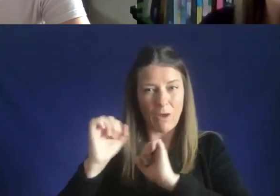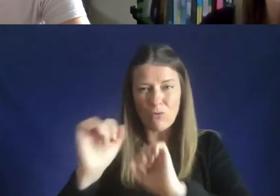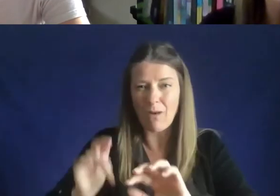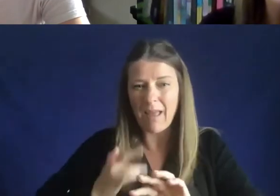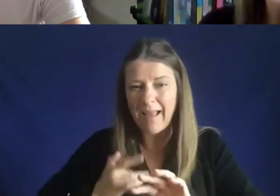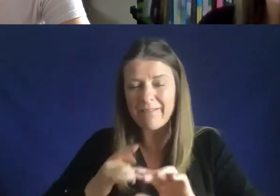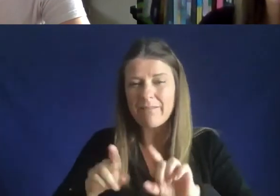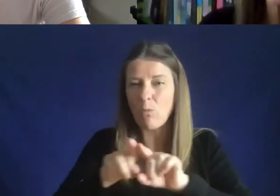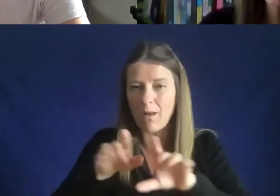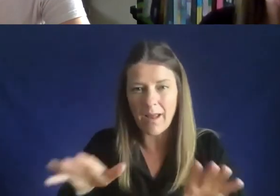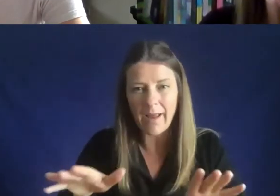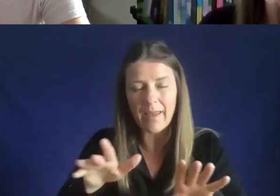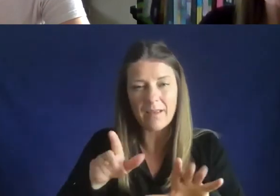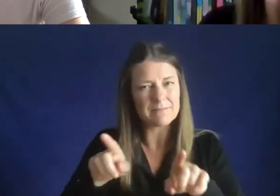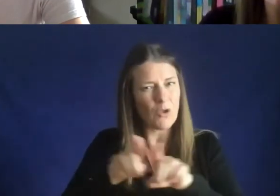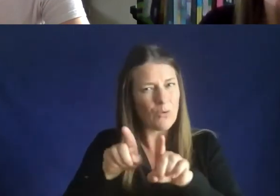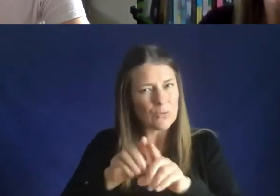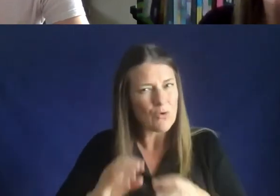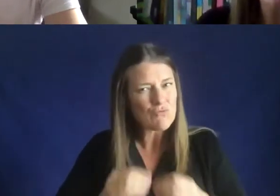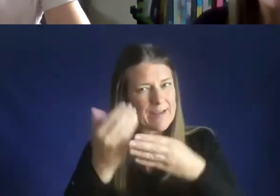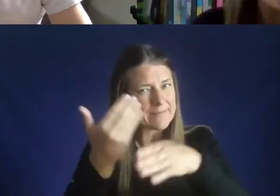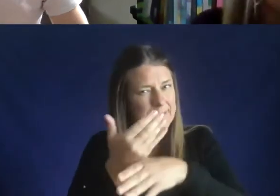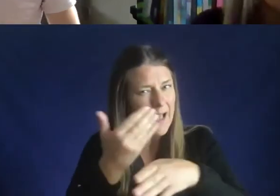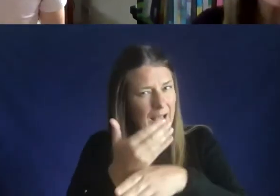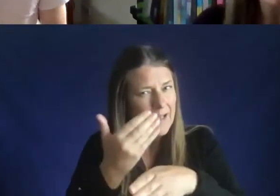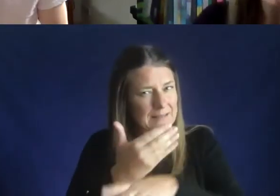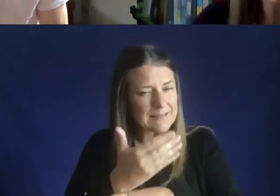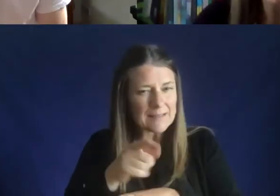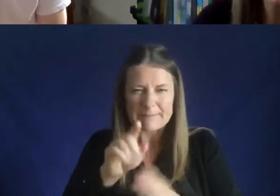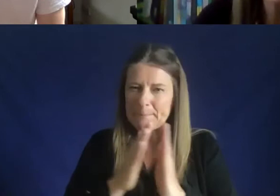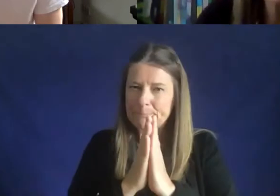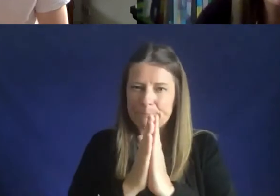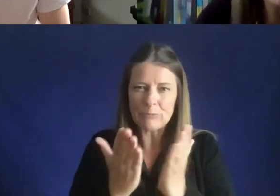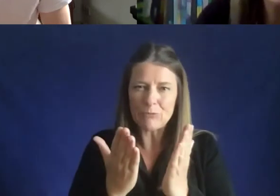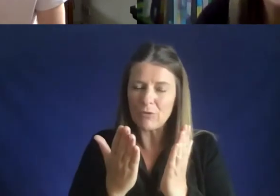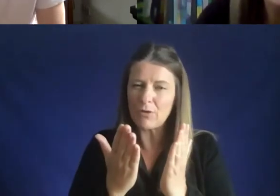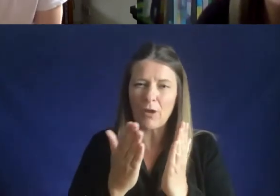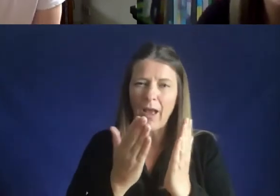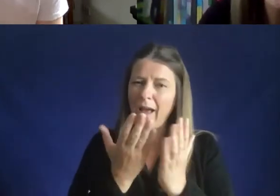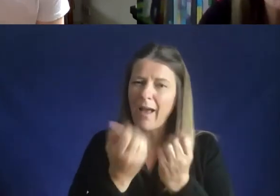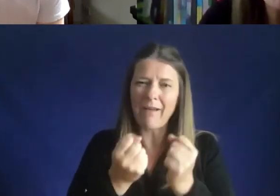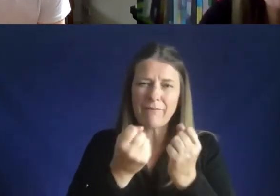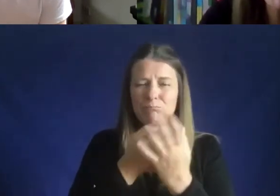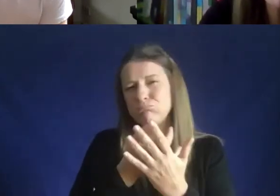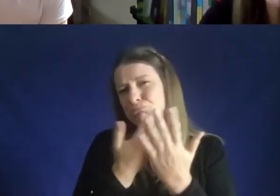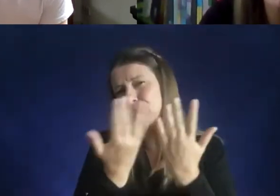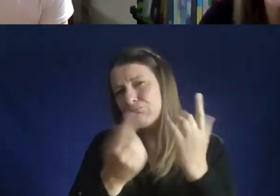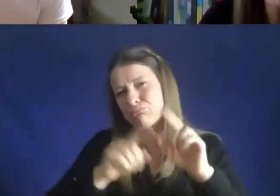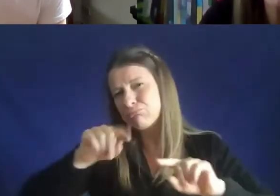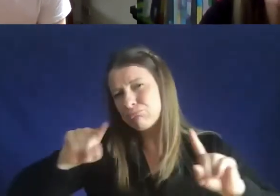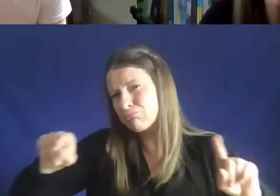creative tasks. So it feels like a really great range. I think you've probably